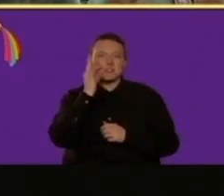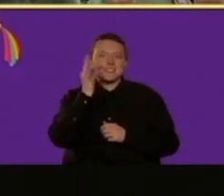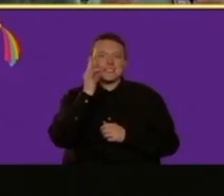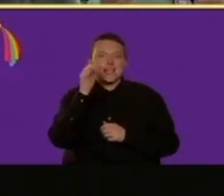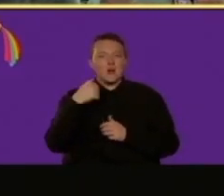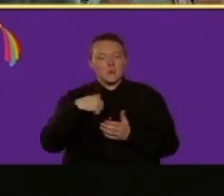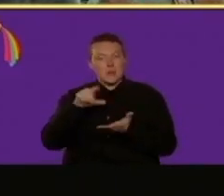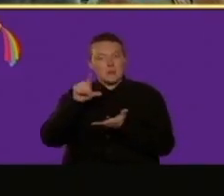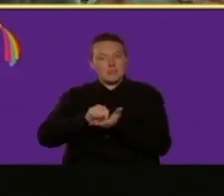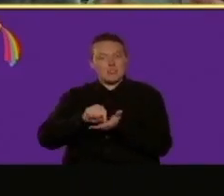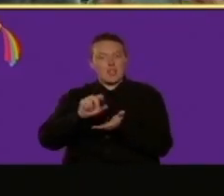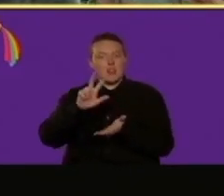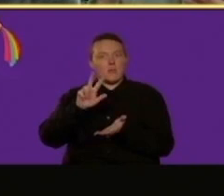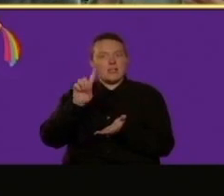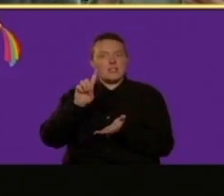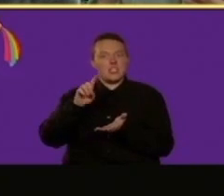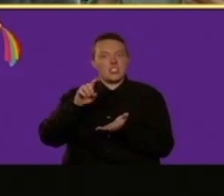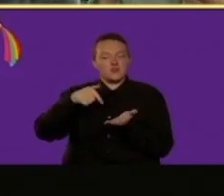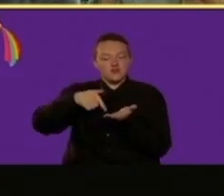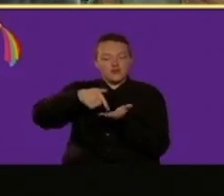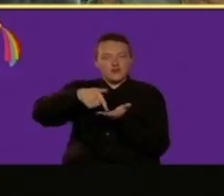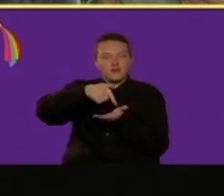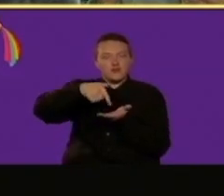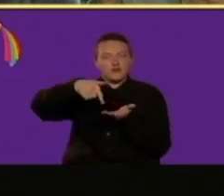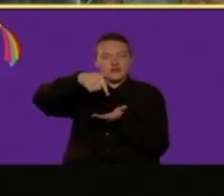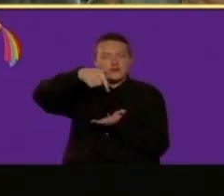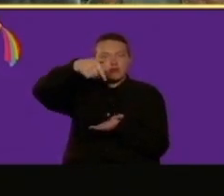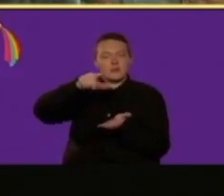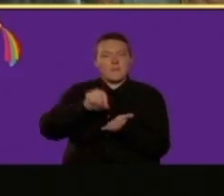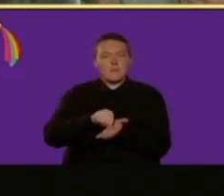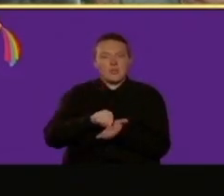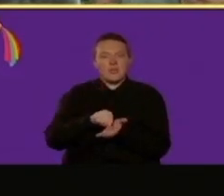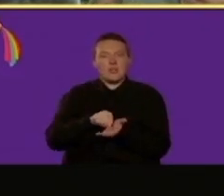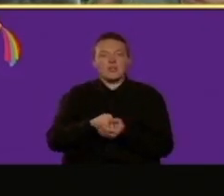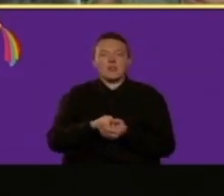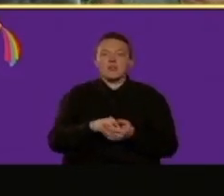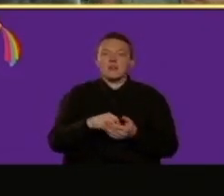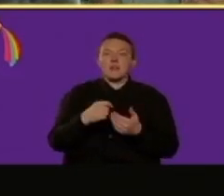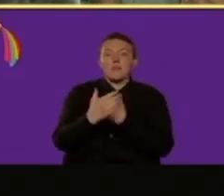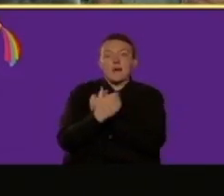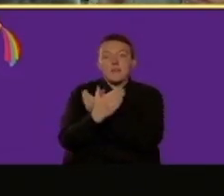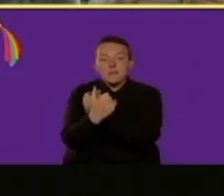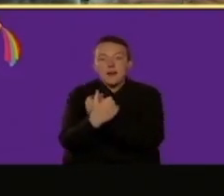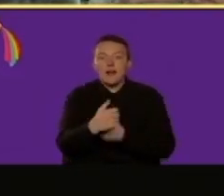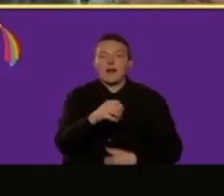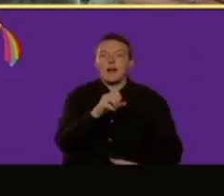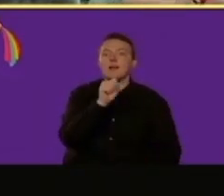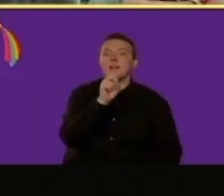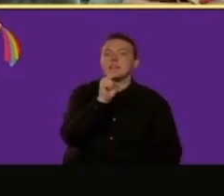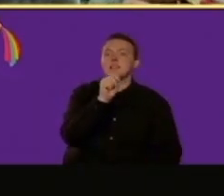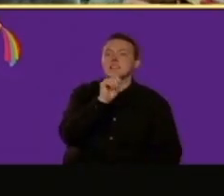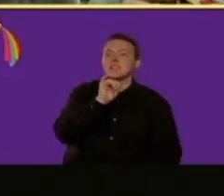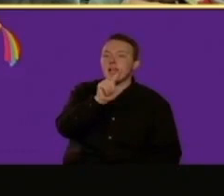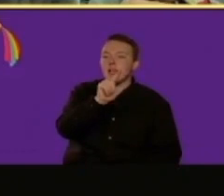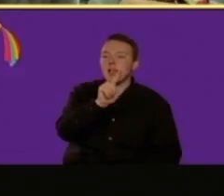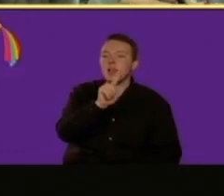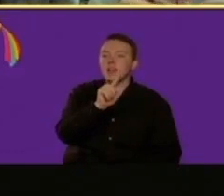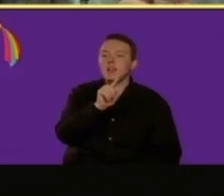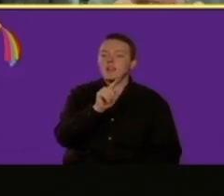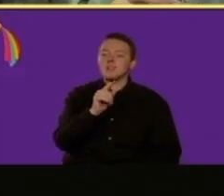we also saw that there were no issues interacting. It was